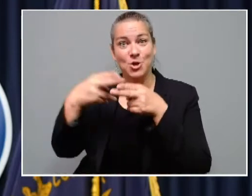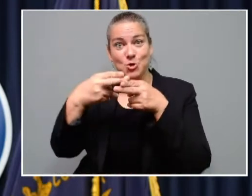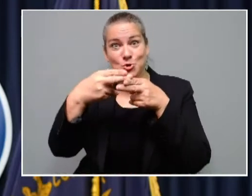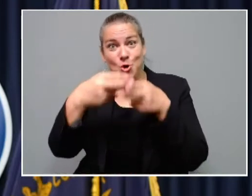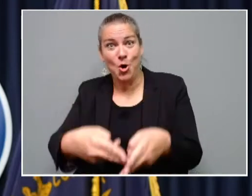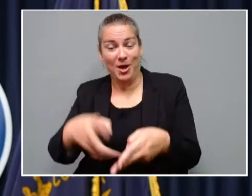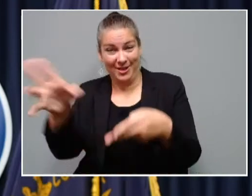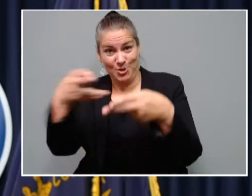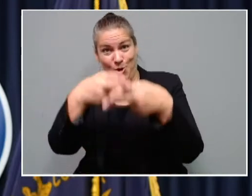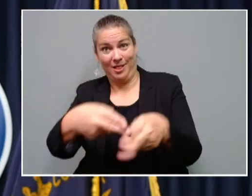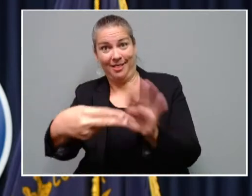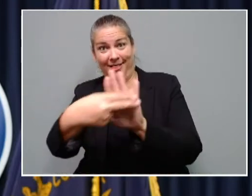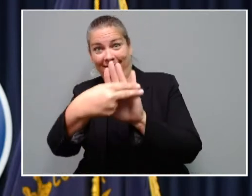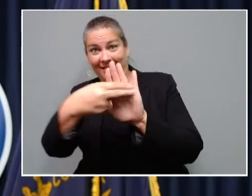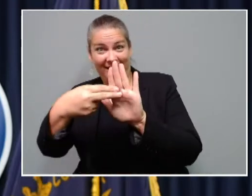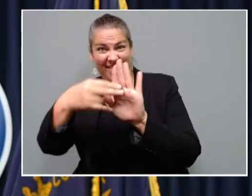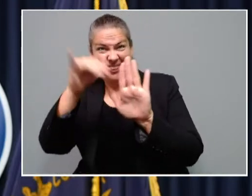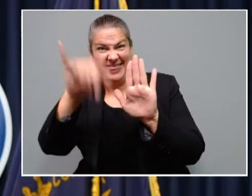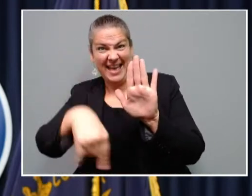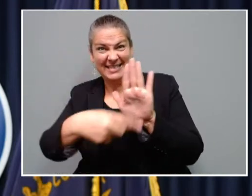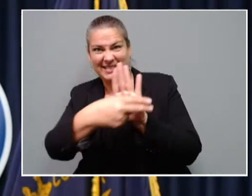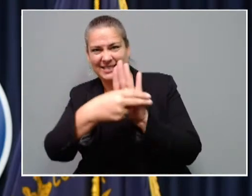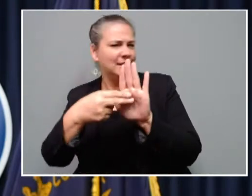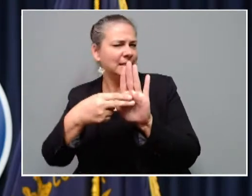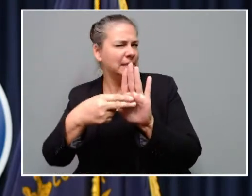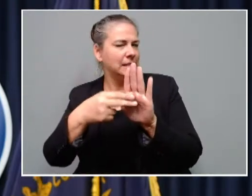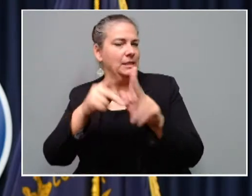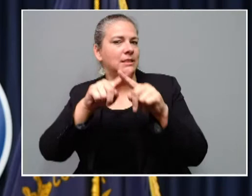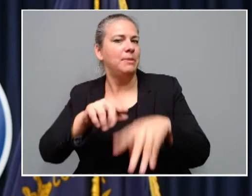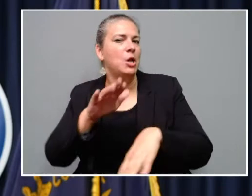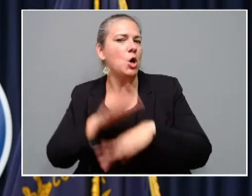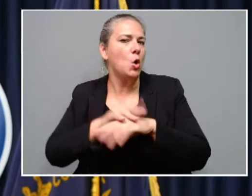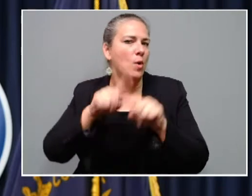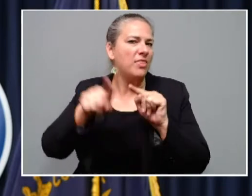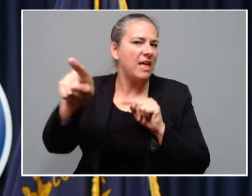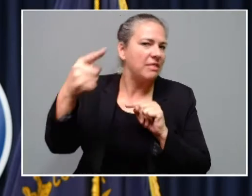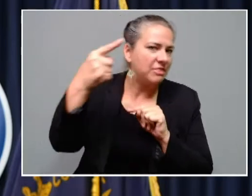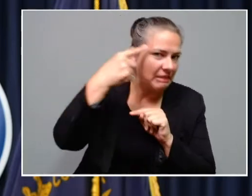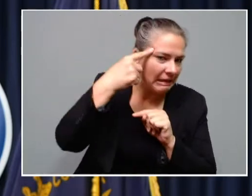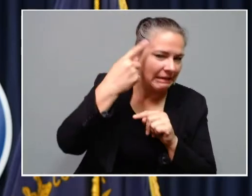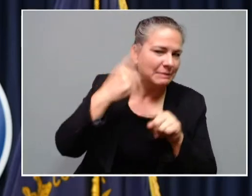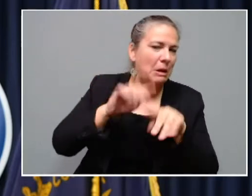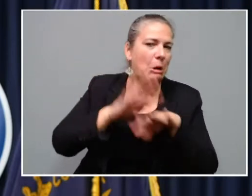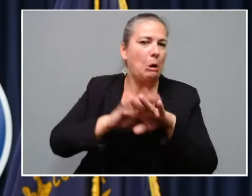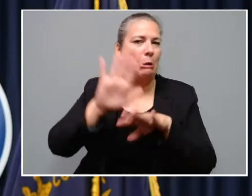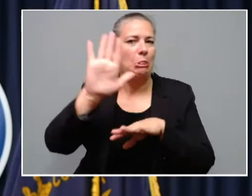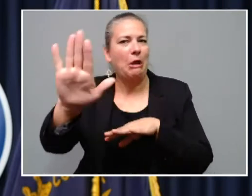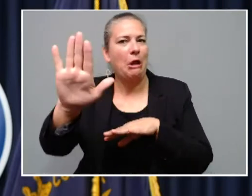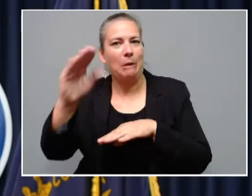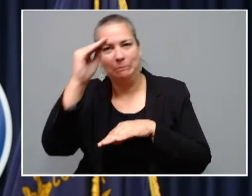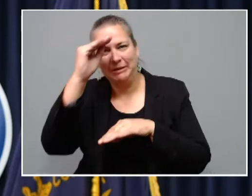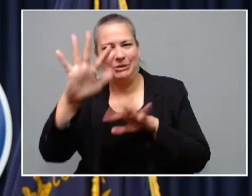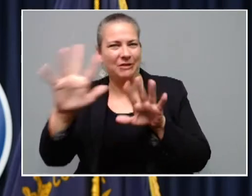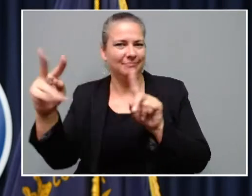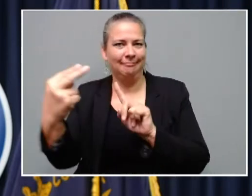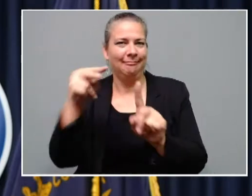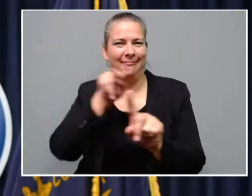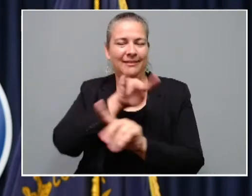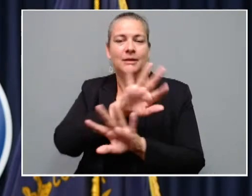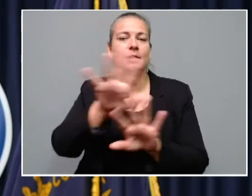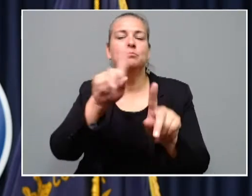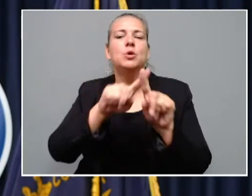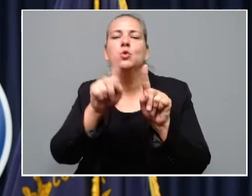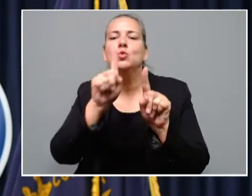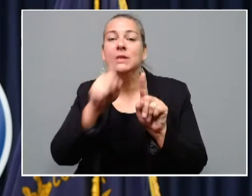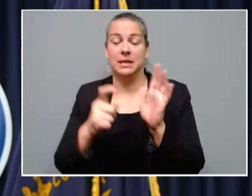on what they think is best in their situation or area. But the only really mandated thing